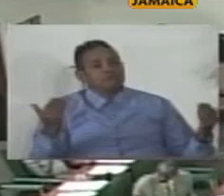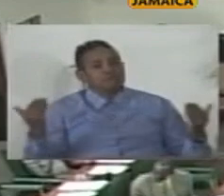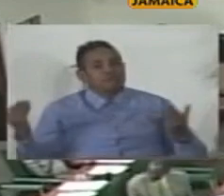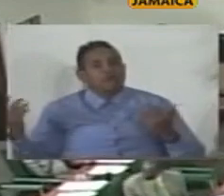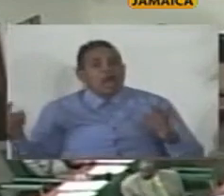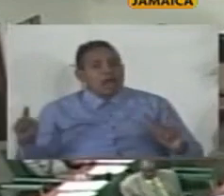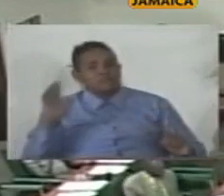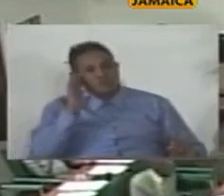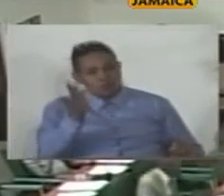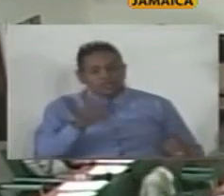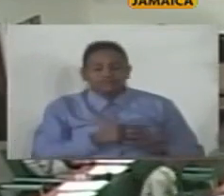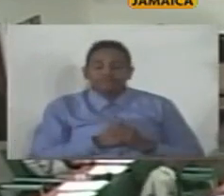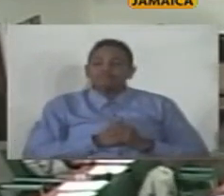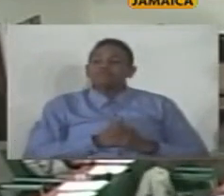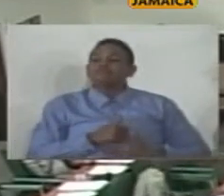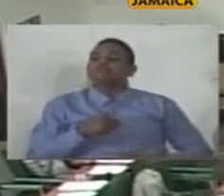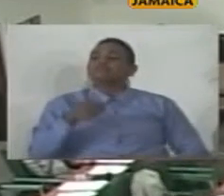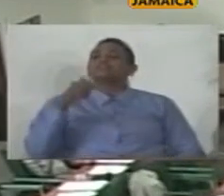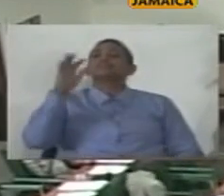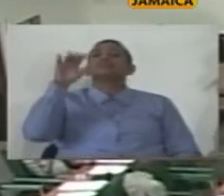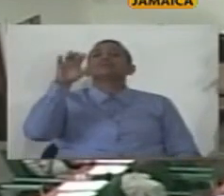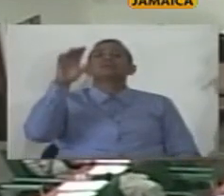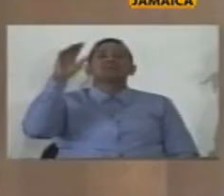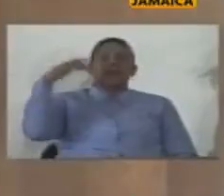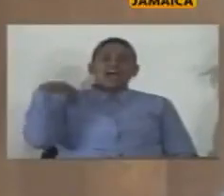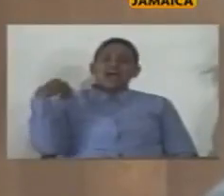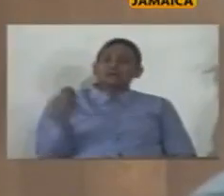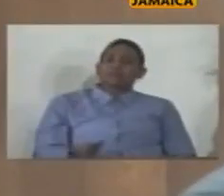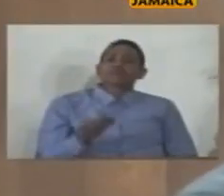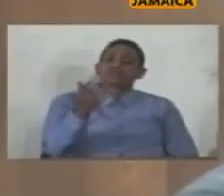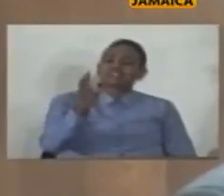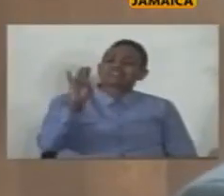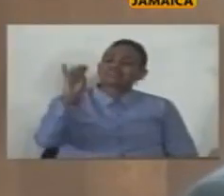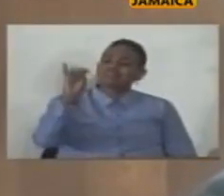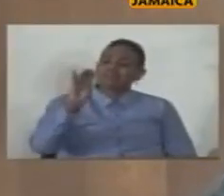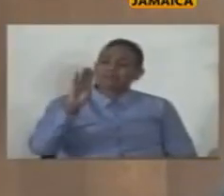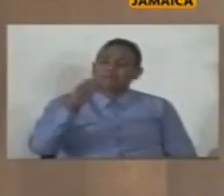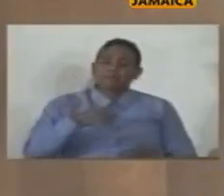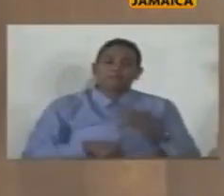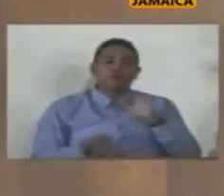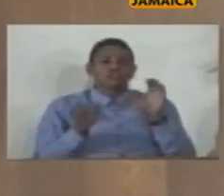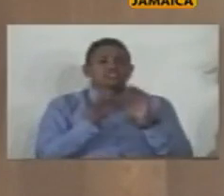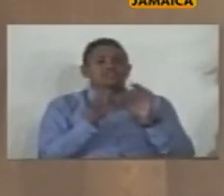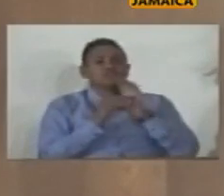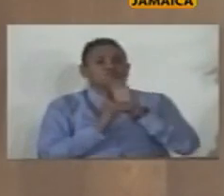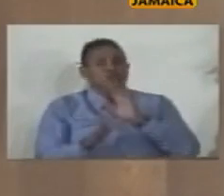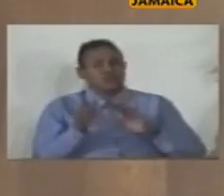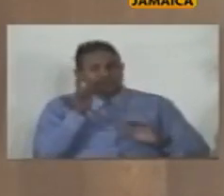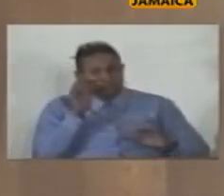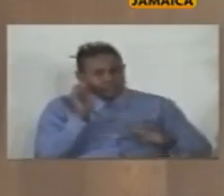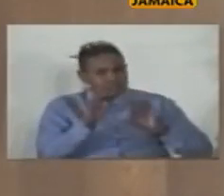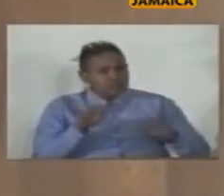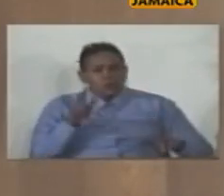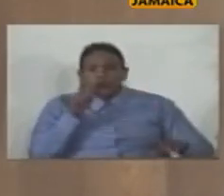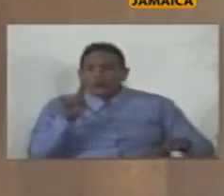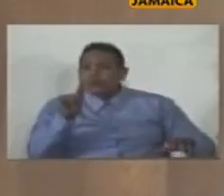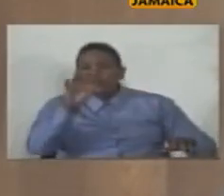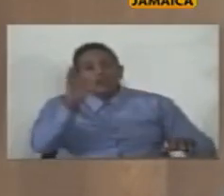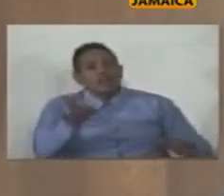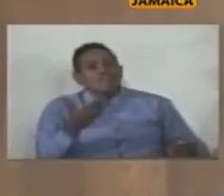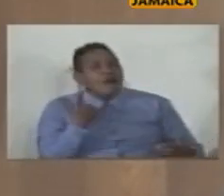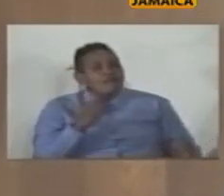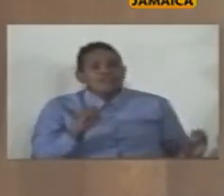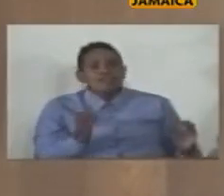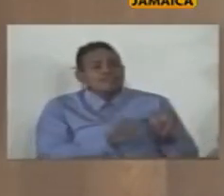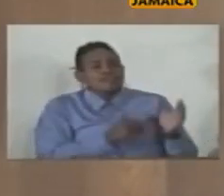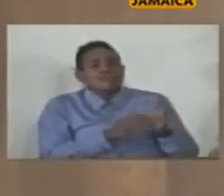Speaker, I presented 70 birth certificates to students under the citizens recently who never had any. This